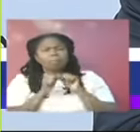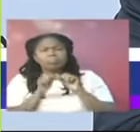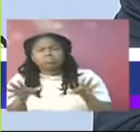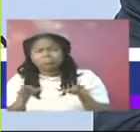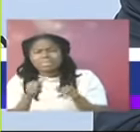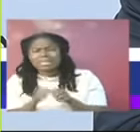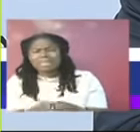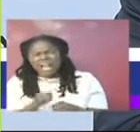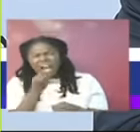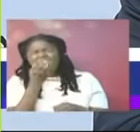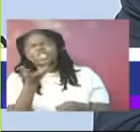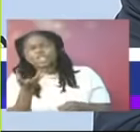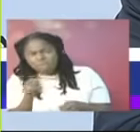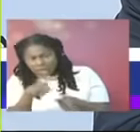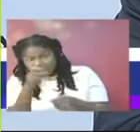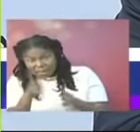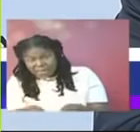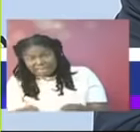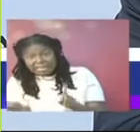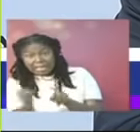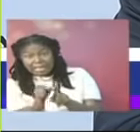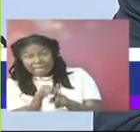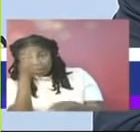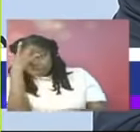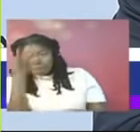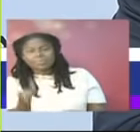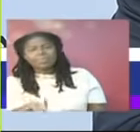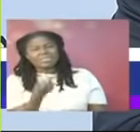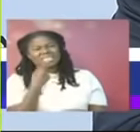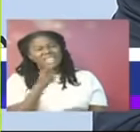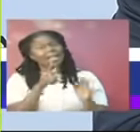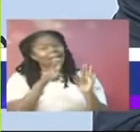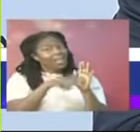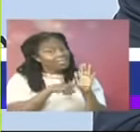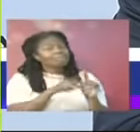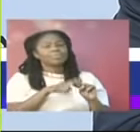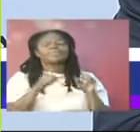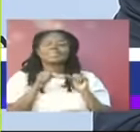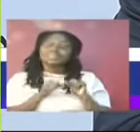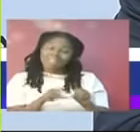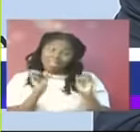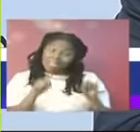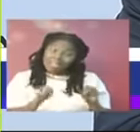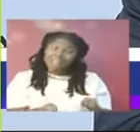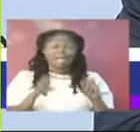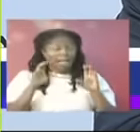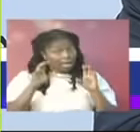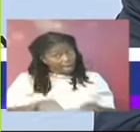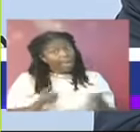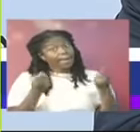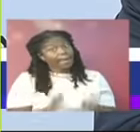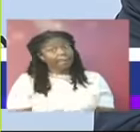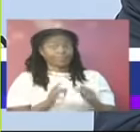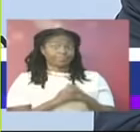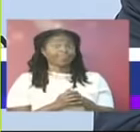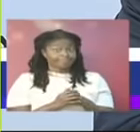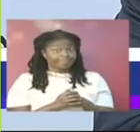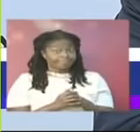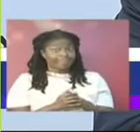the overall population effect will be in reducing both infections in individuals